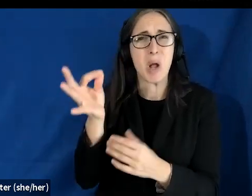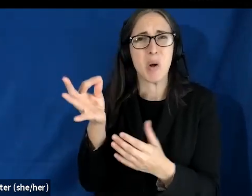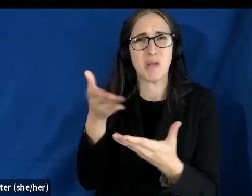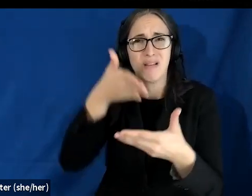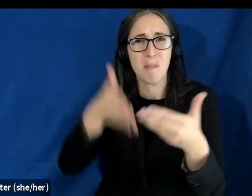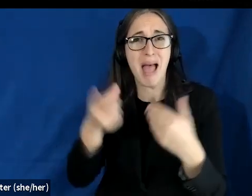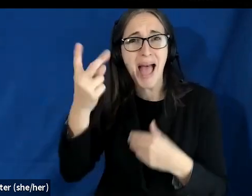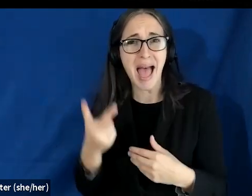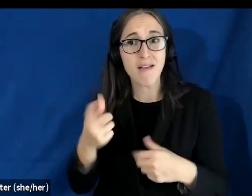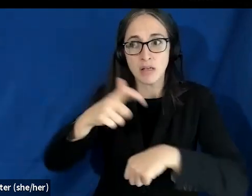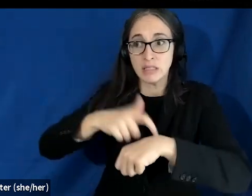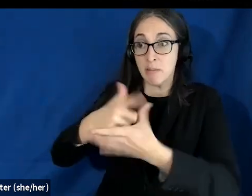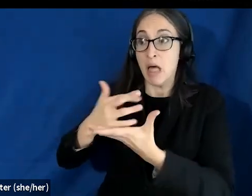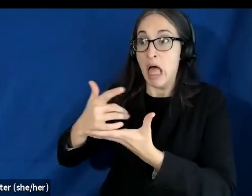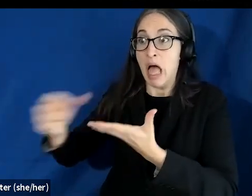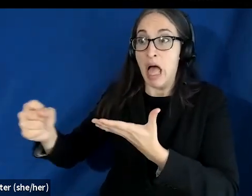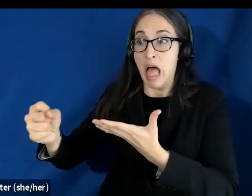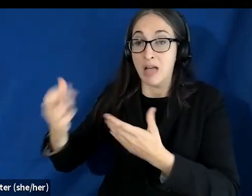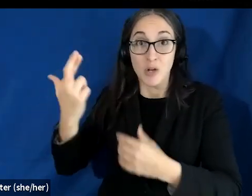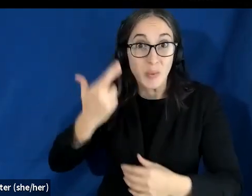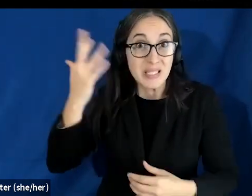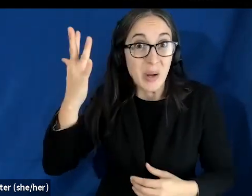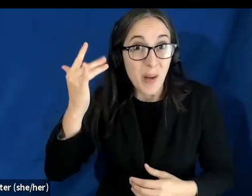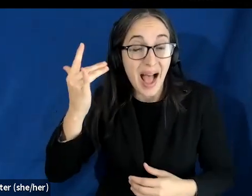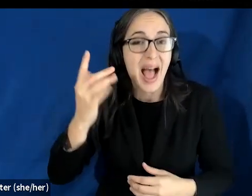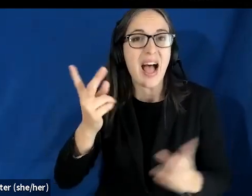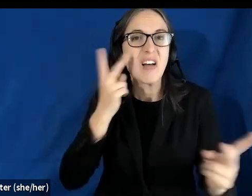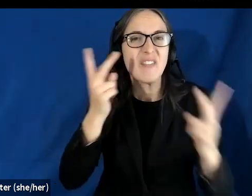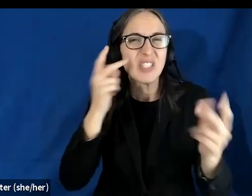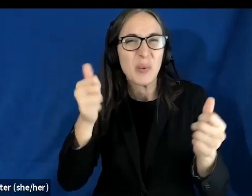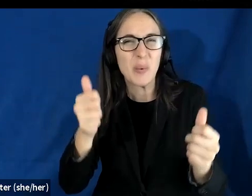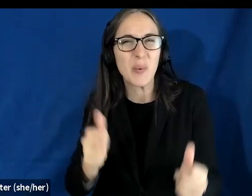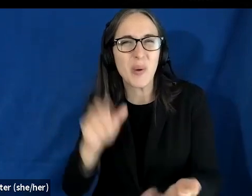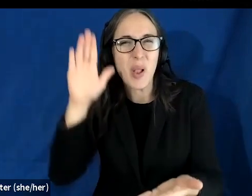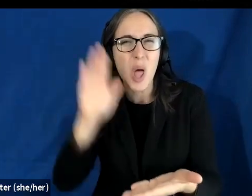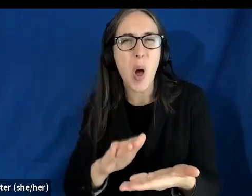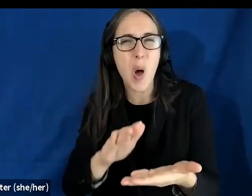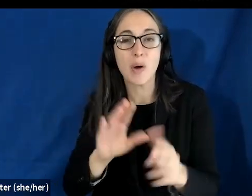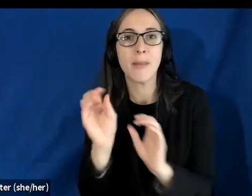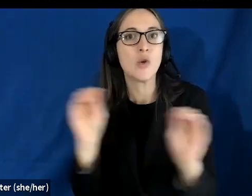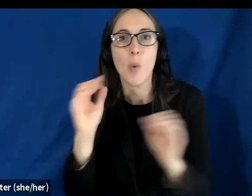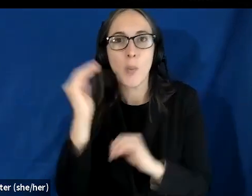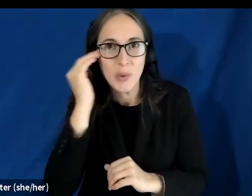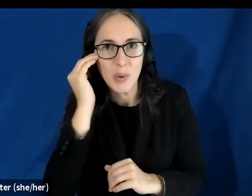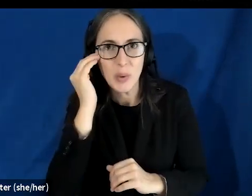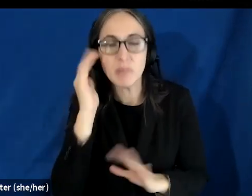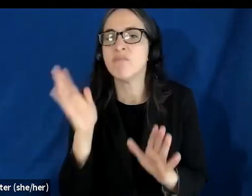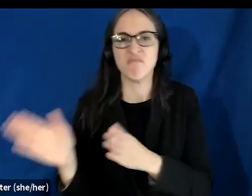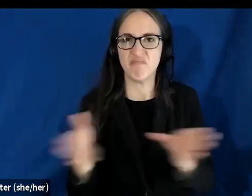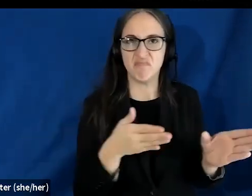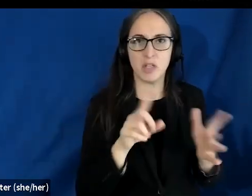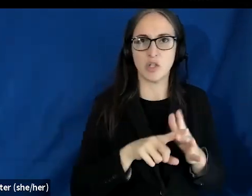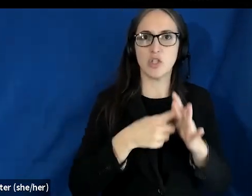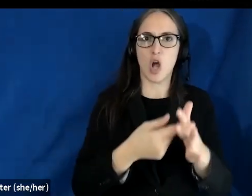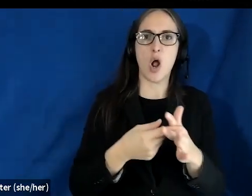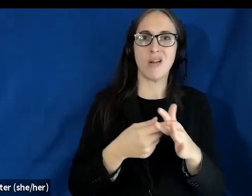low vision again. Nobody knew. Then I started at a junior college. It was small class sizes, about